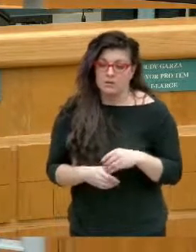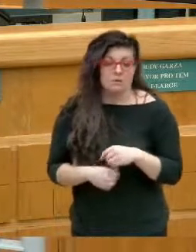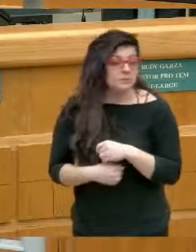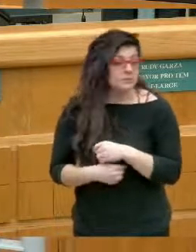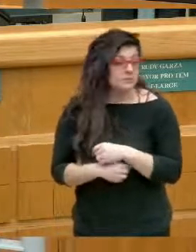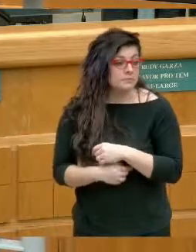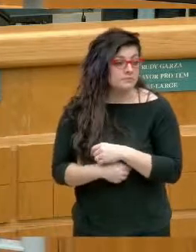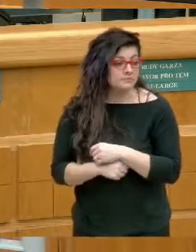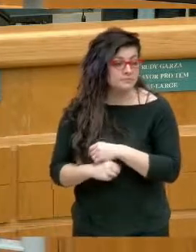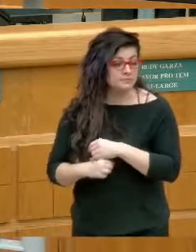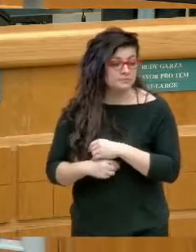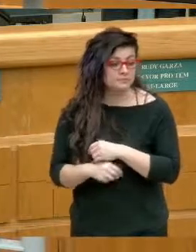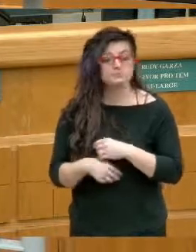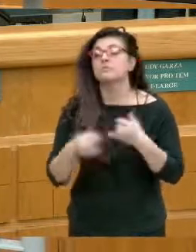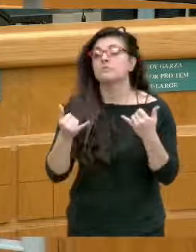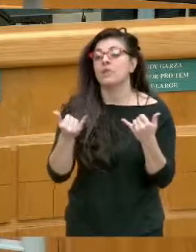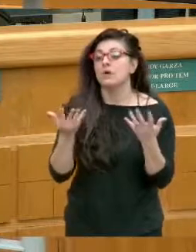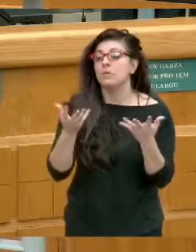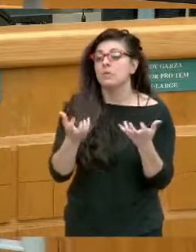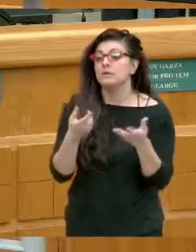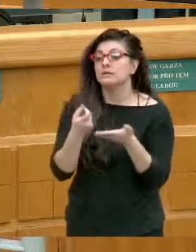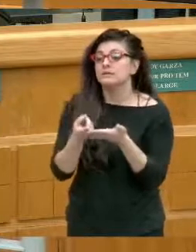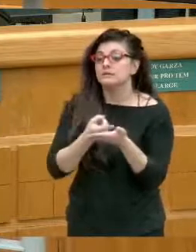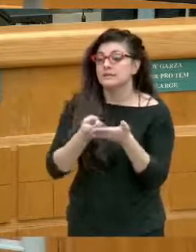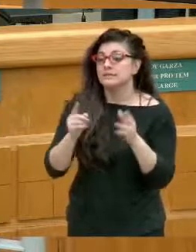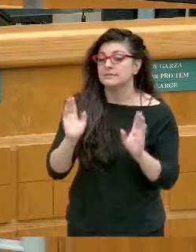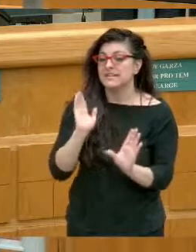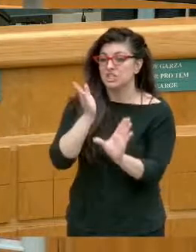So with that, I want to review the interventions that were in place.